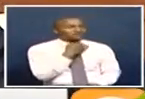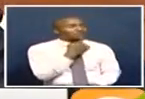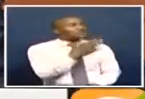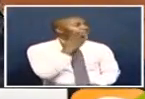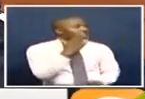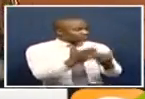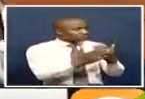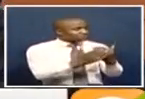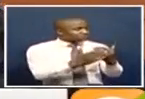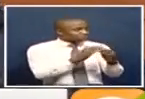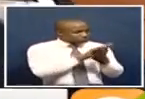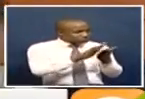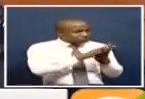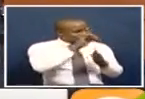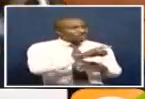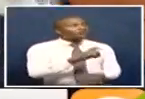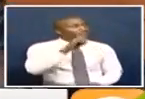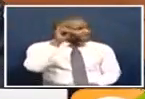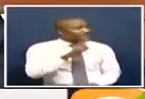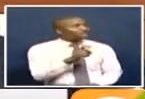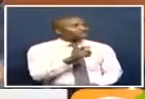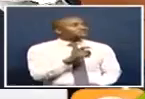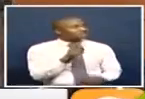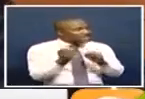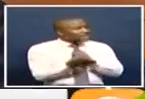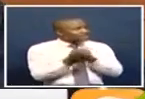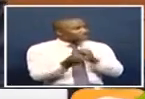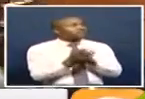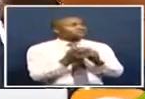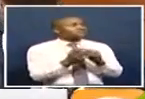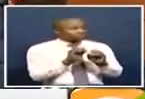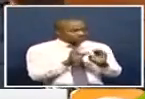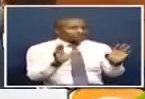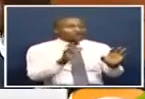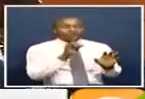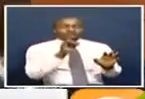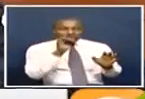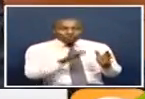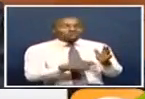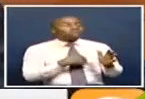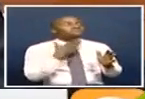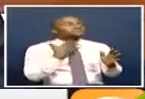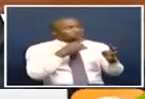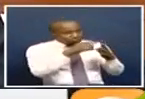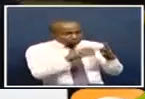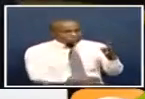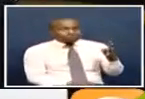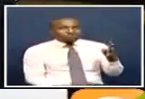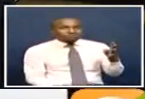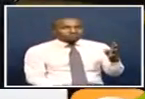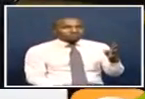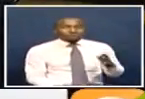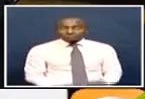know, you must plant a sense of direction into masses. This is what I want to come up with. What were you going to tell